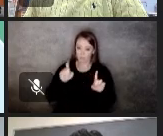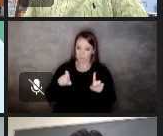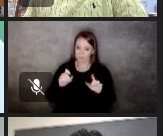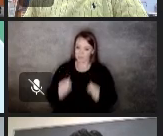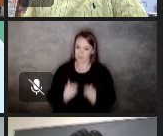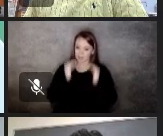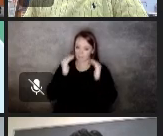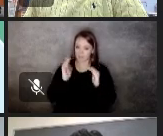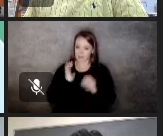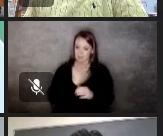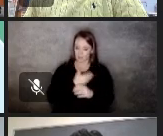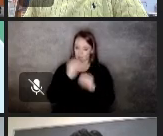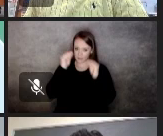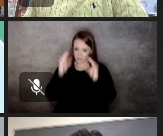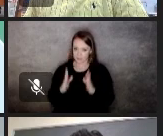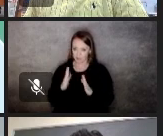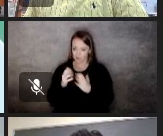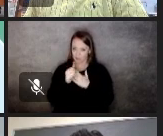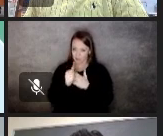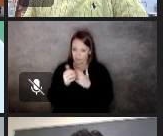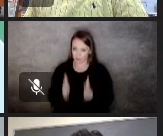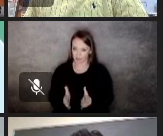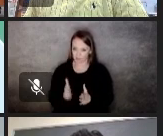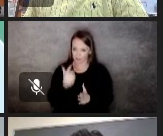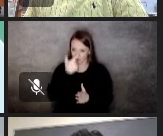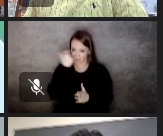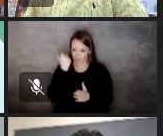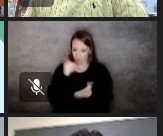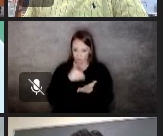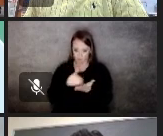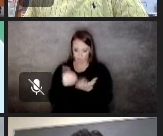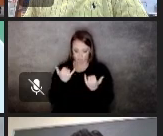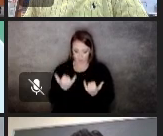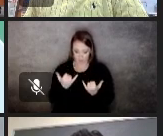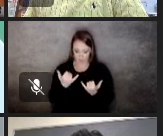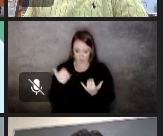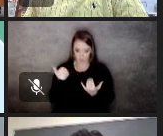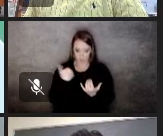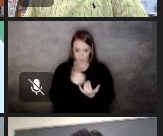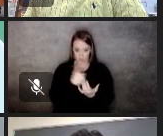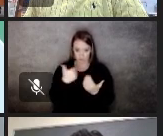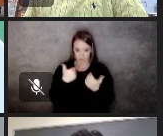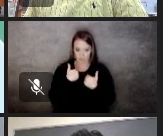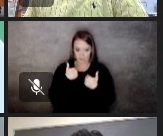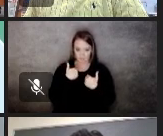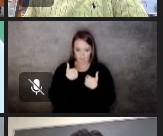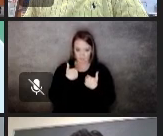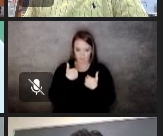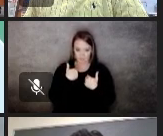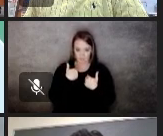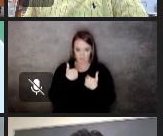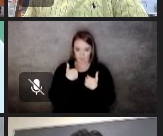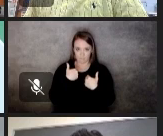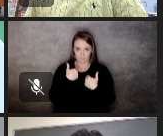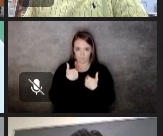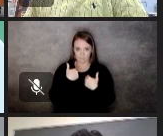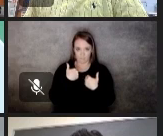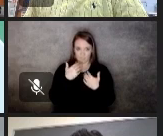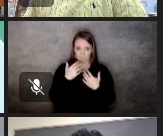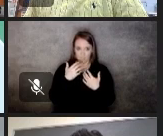leaders, because oftentimes, and right now, we have the world of not education